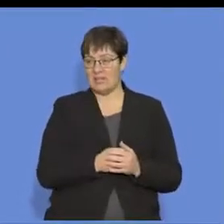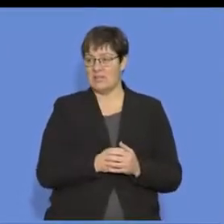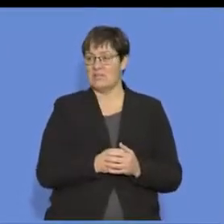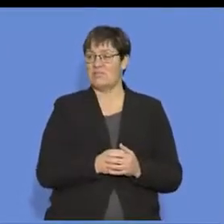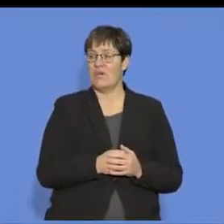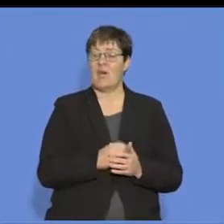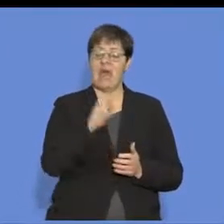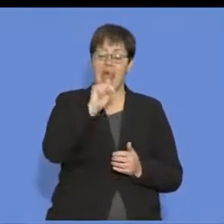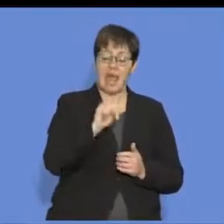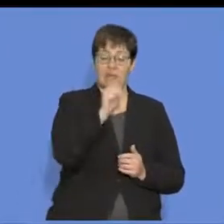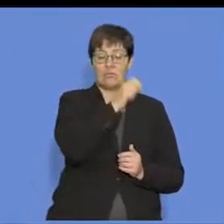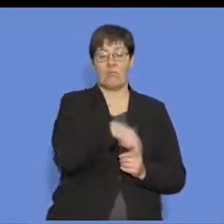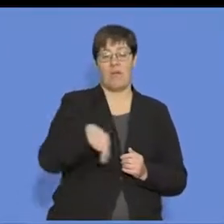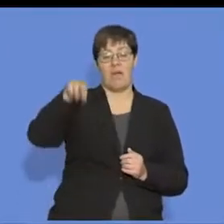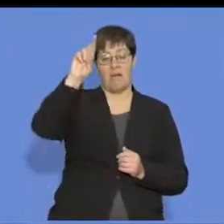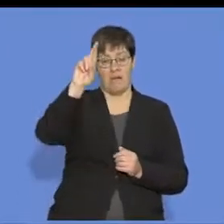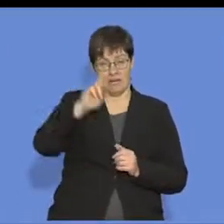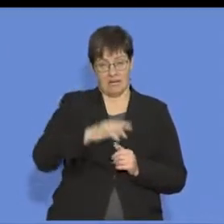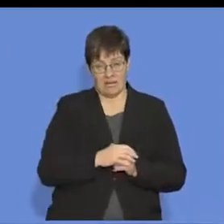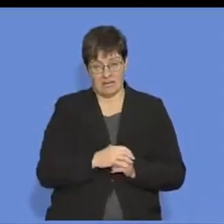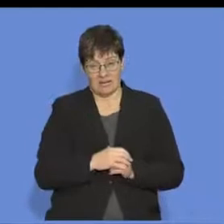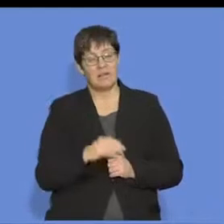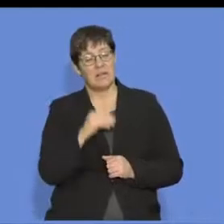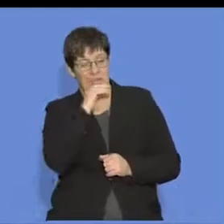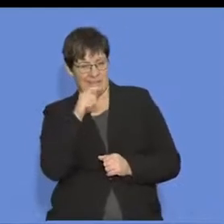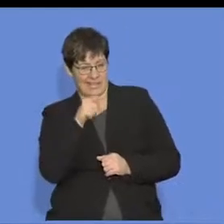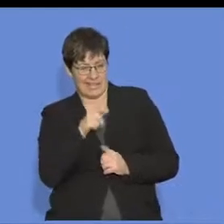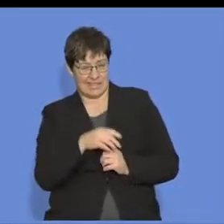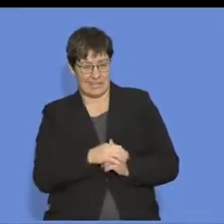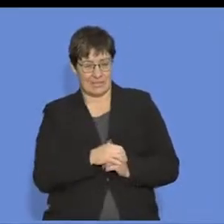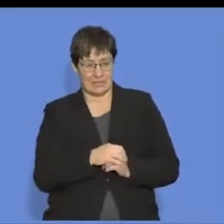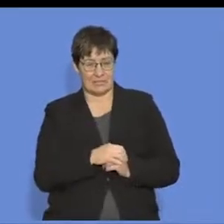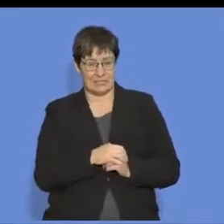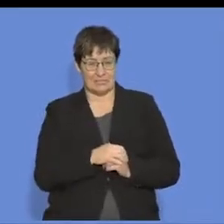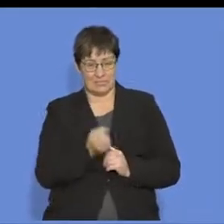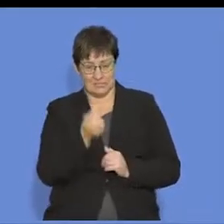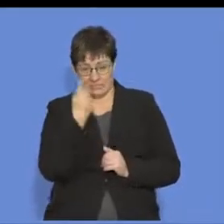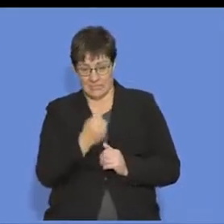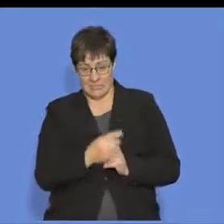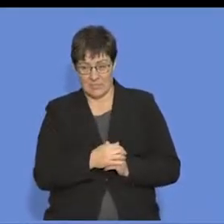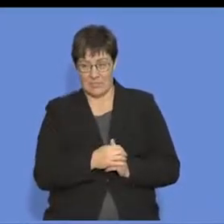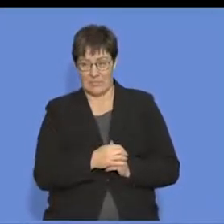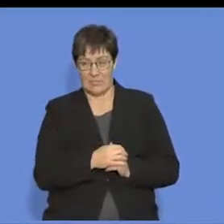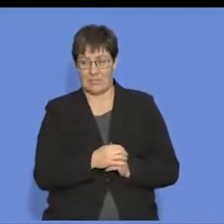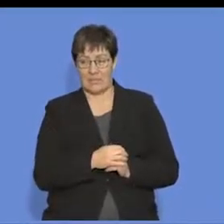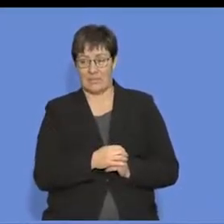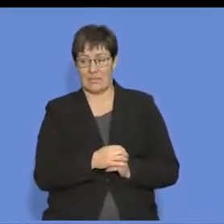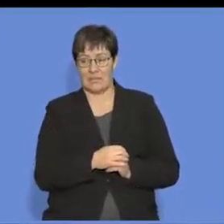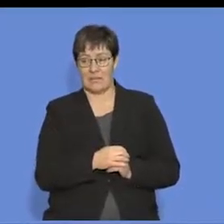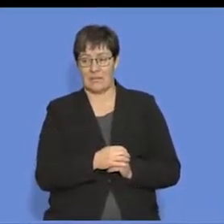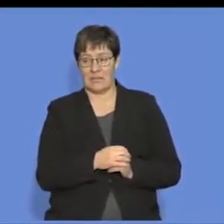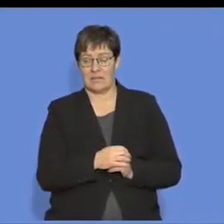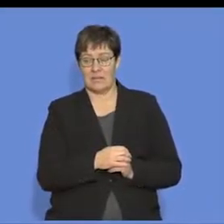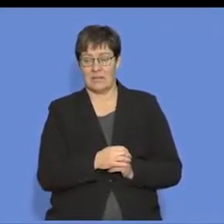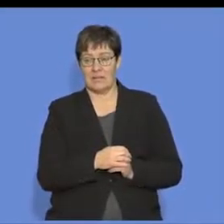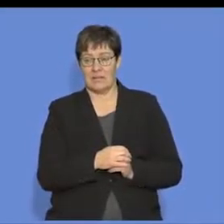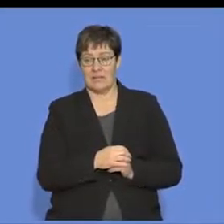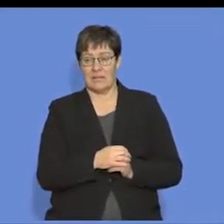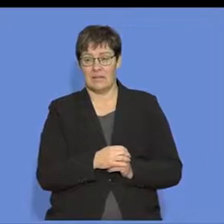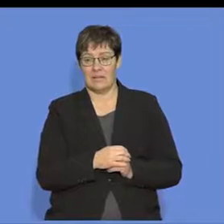get n to the power of r. That's the meaning of that. Are we all together?